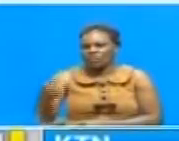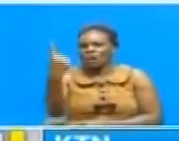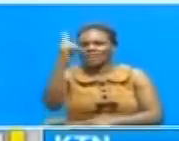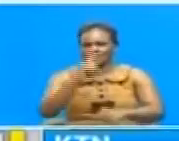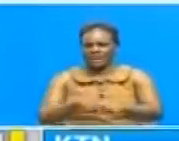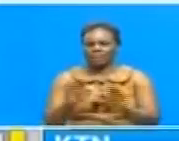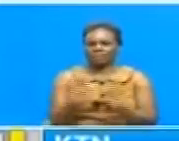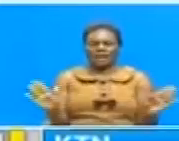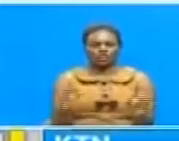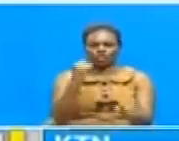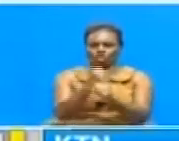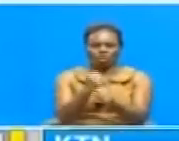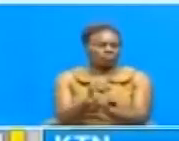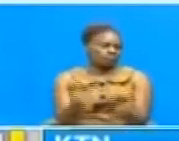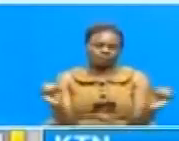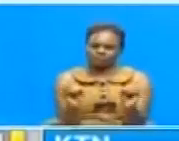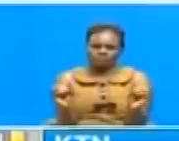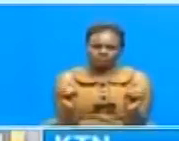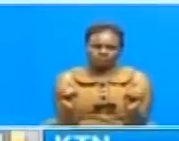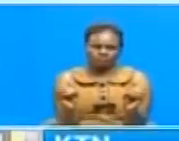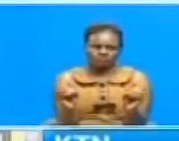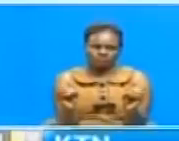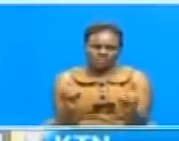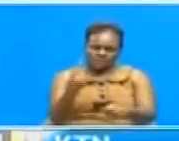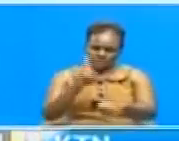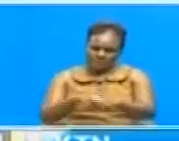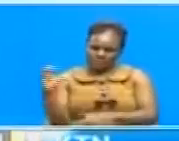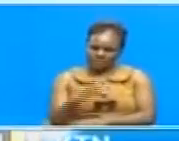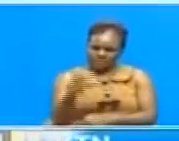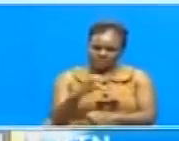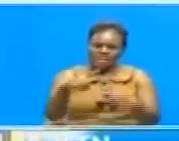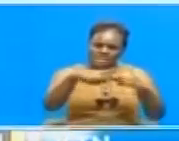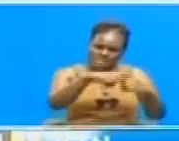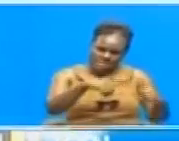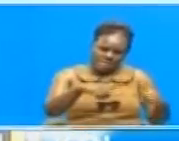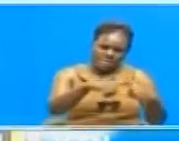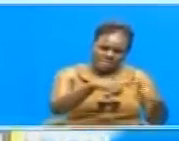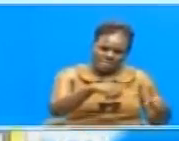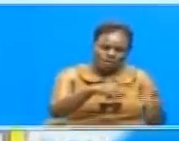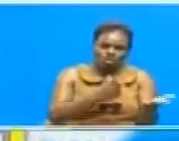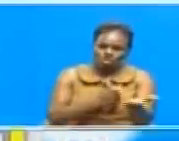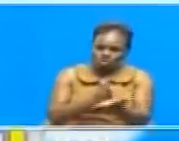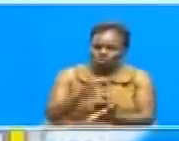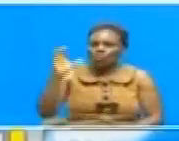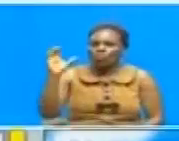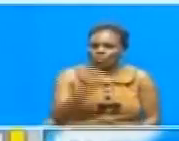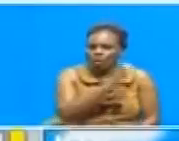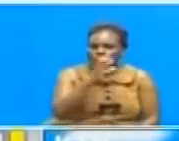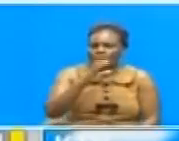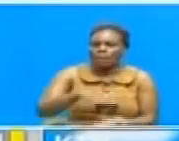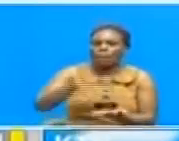in the pan. Situation when citizens killed by alcohol are